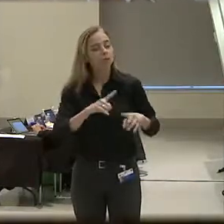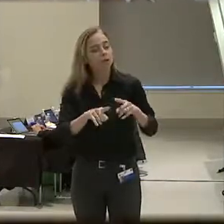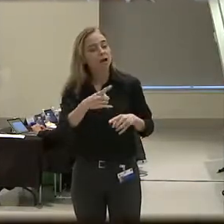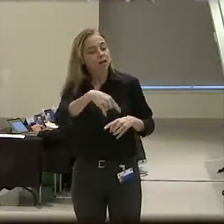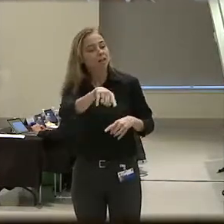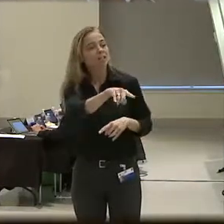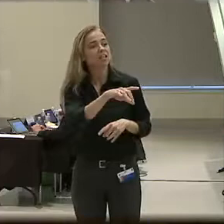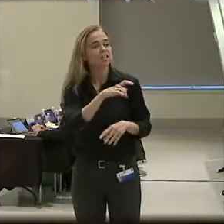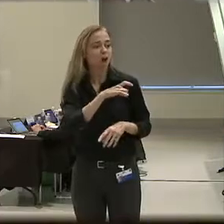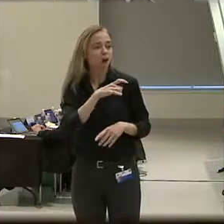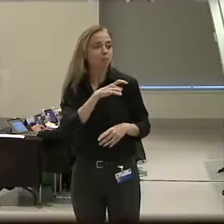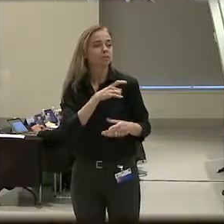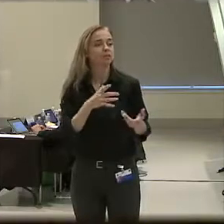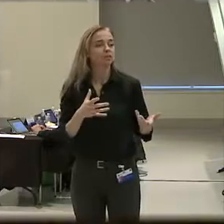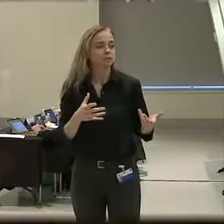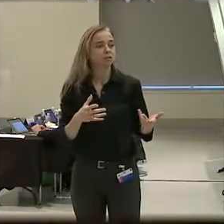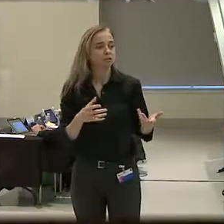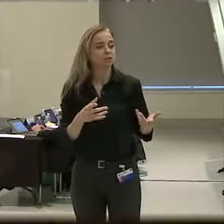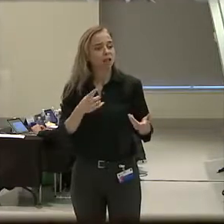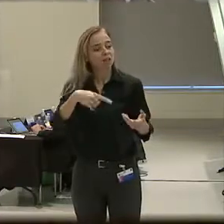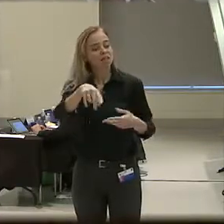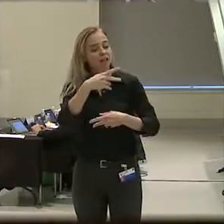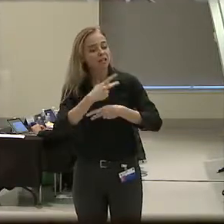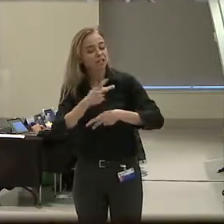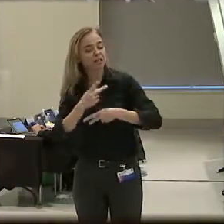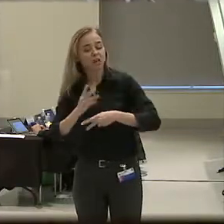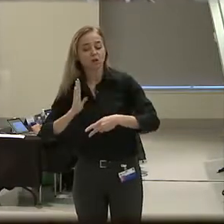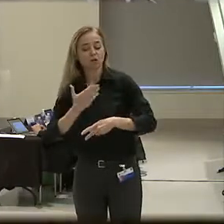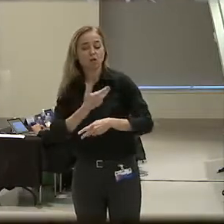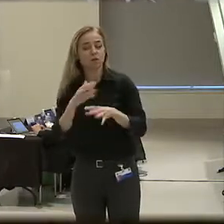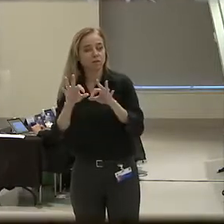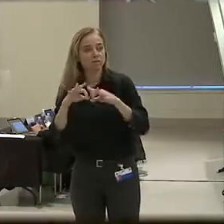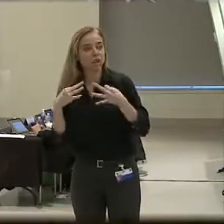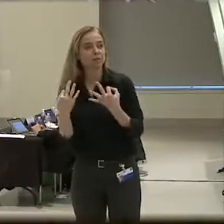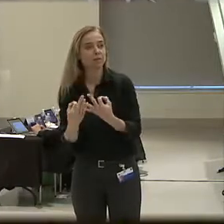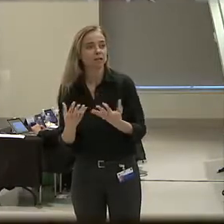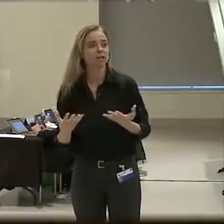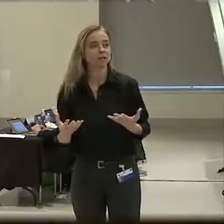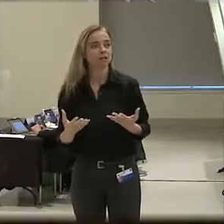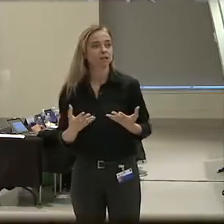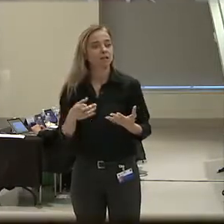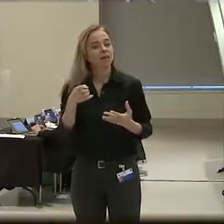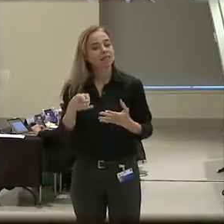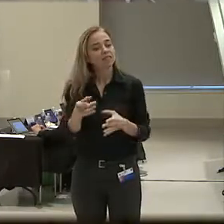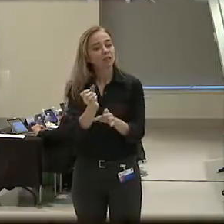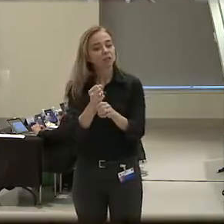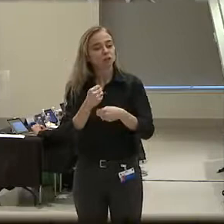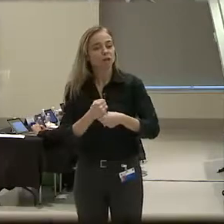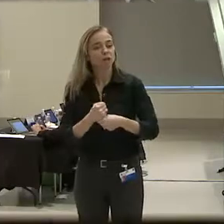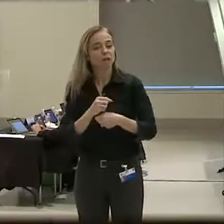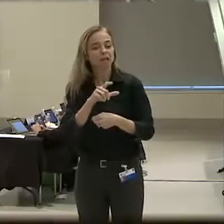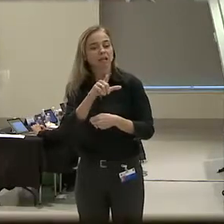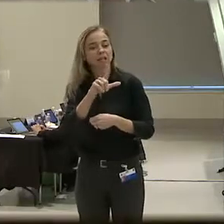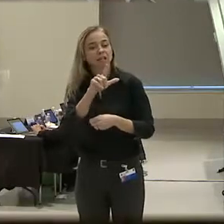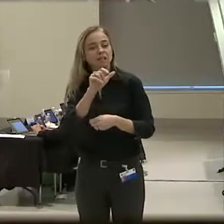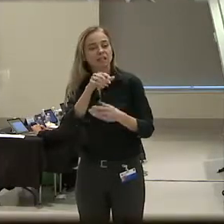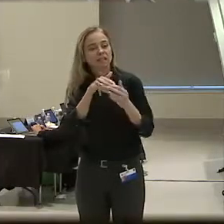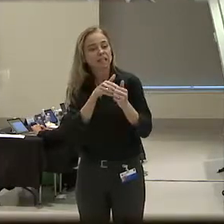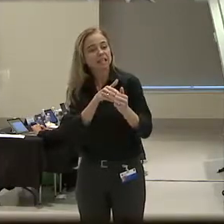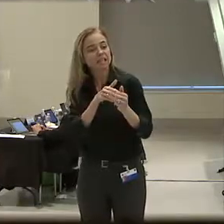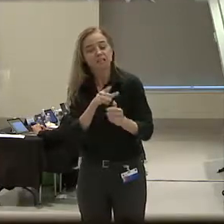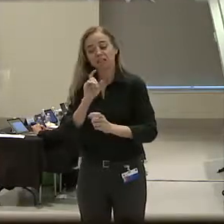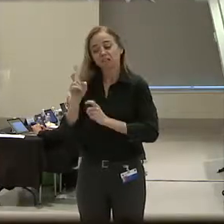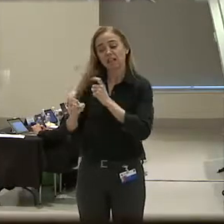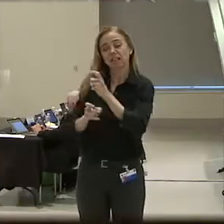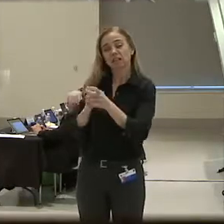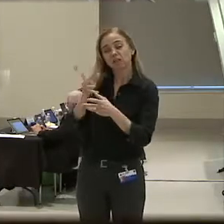these cops, they take care of our families. They create leagues, they give our